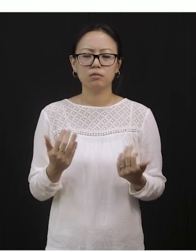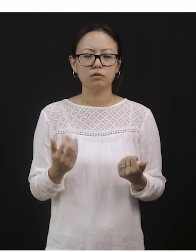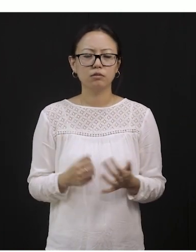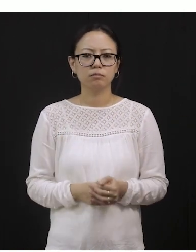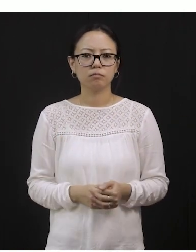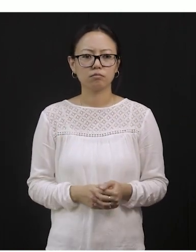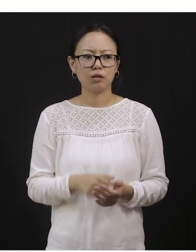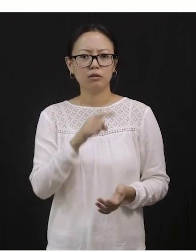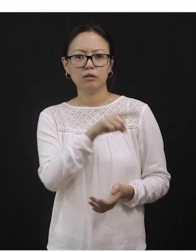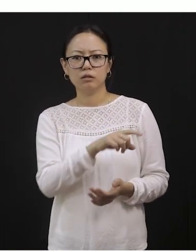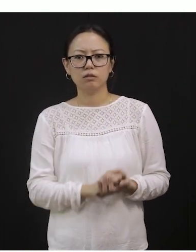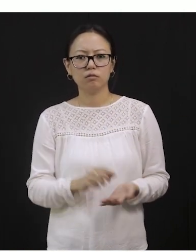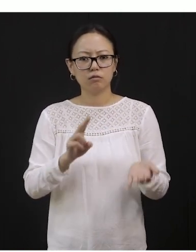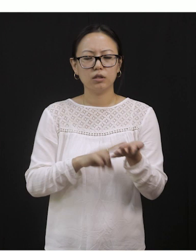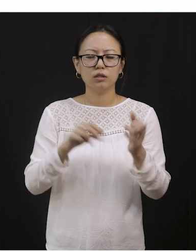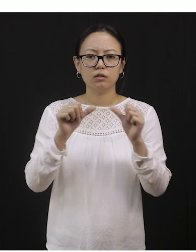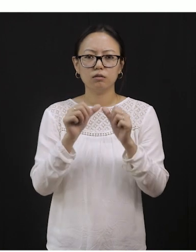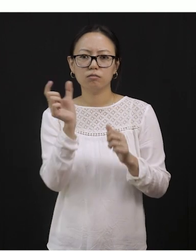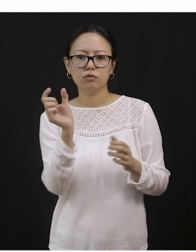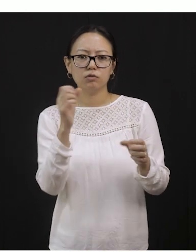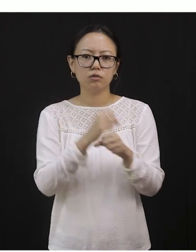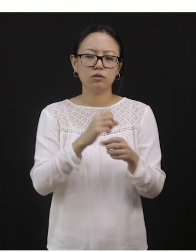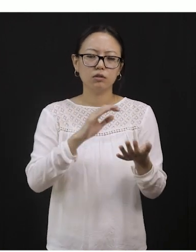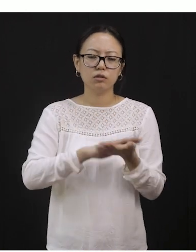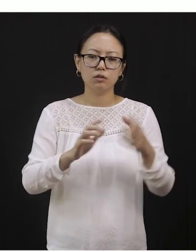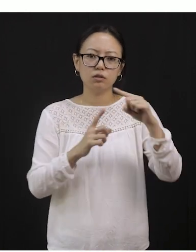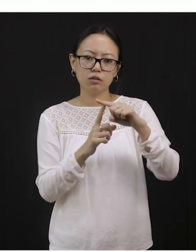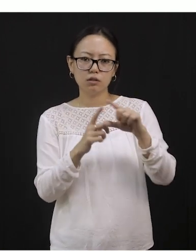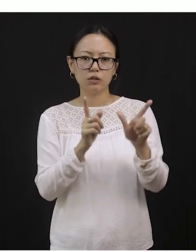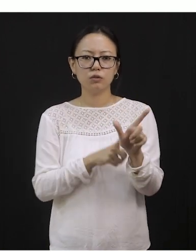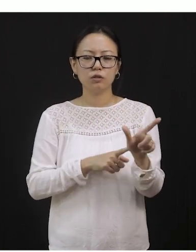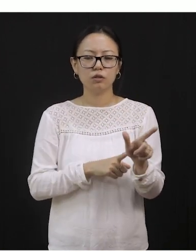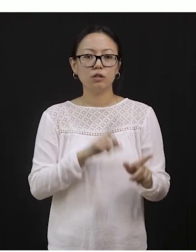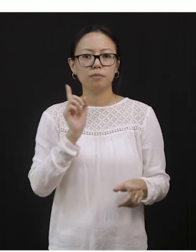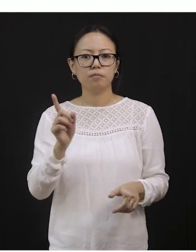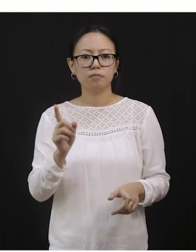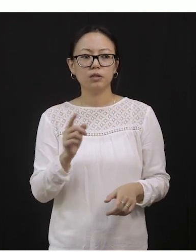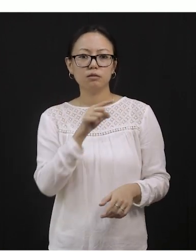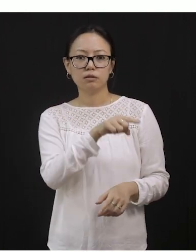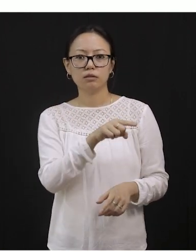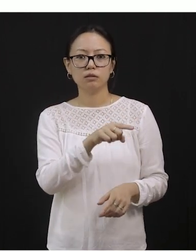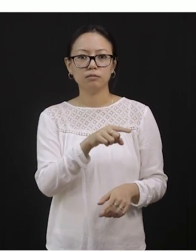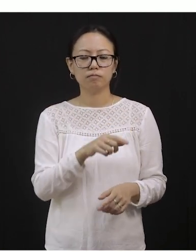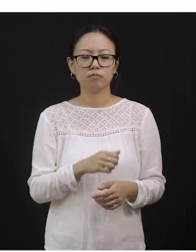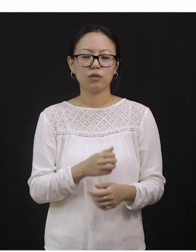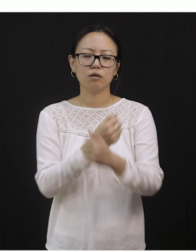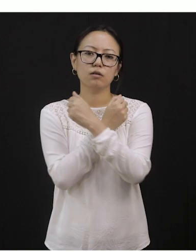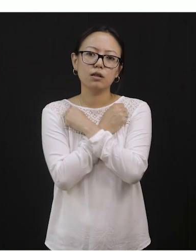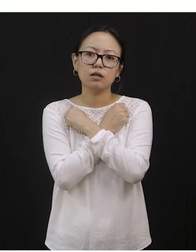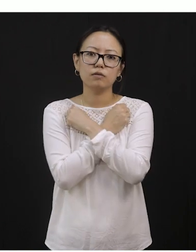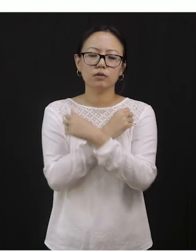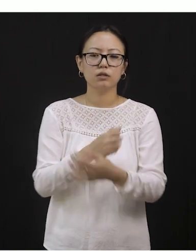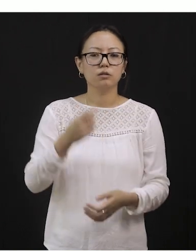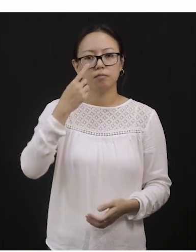his parents. He loves his parents. He loves his sister. All right. So the